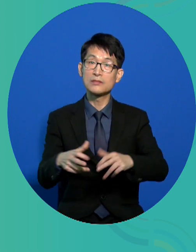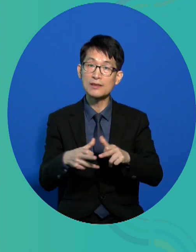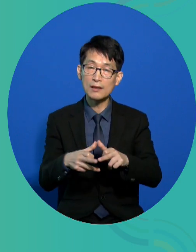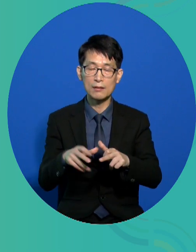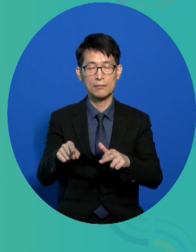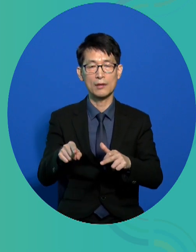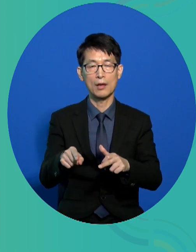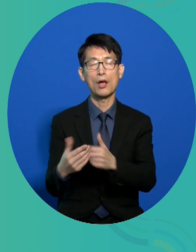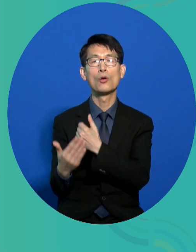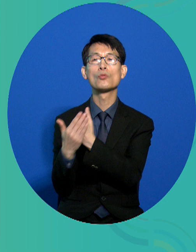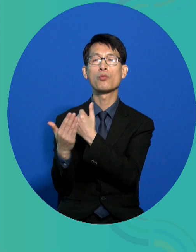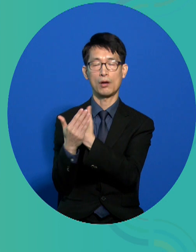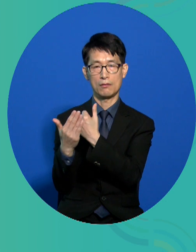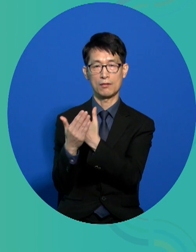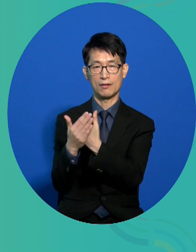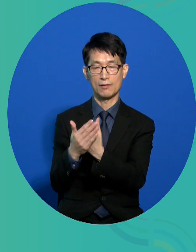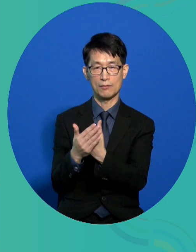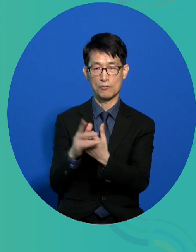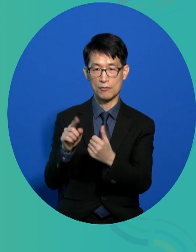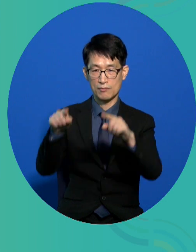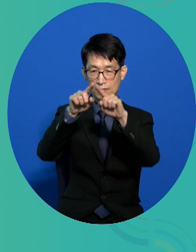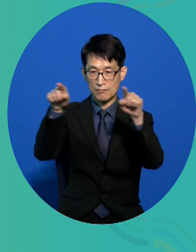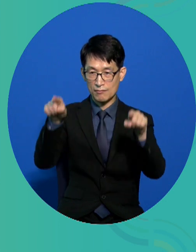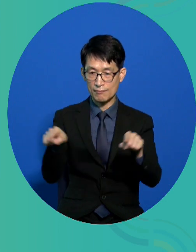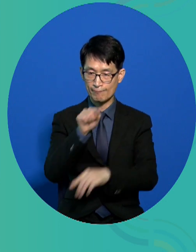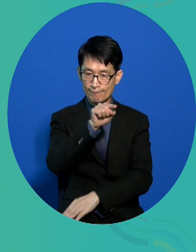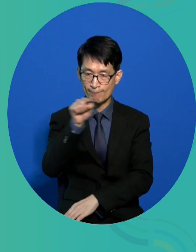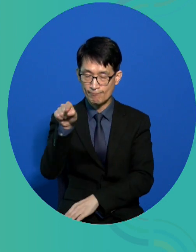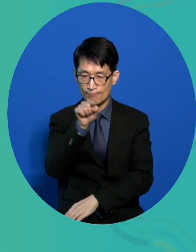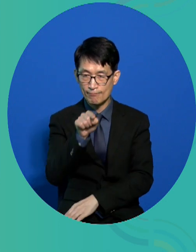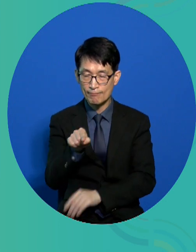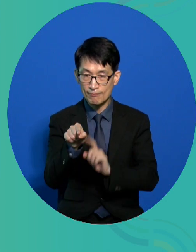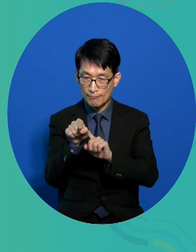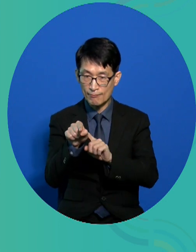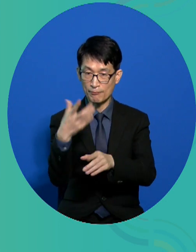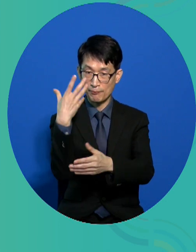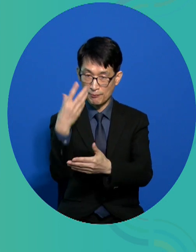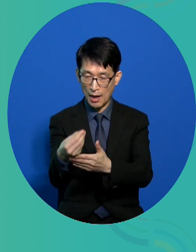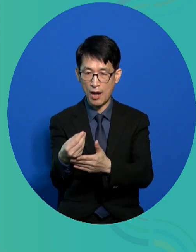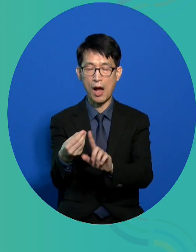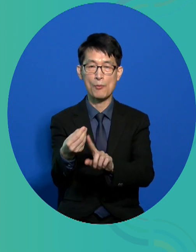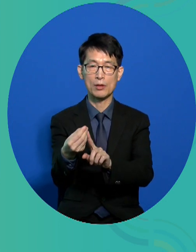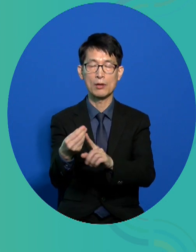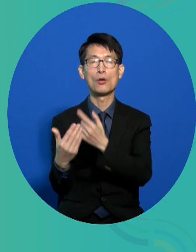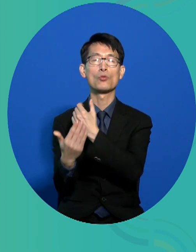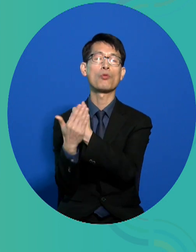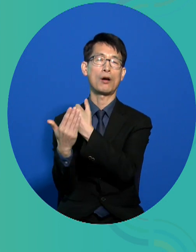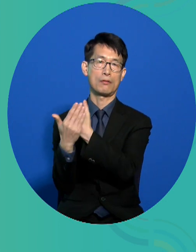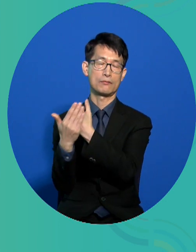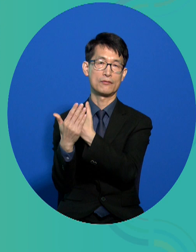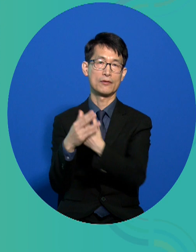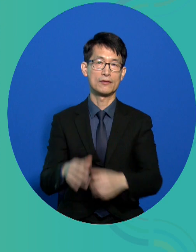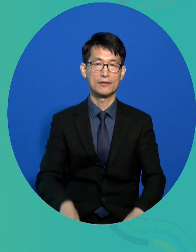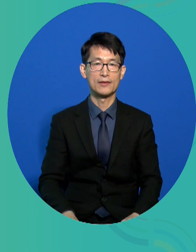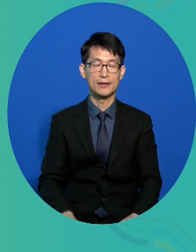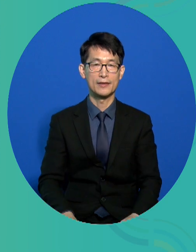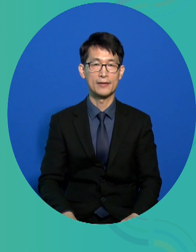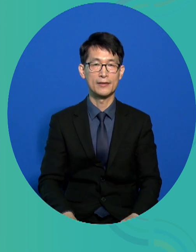these kinds of activities will also be possible in the future. In the 1988 Seoul